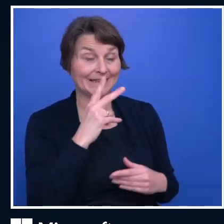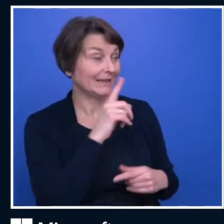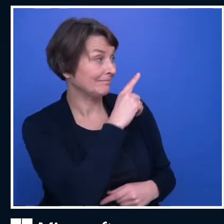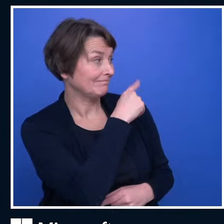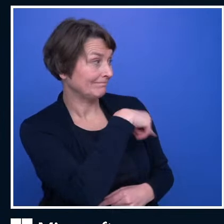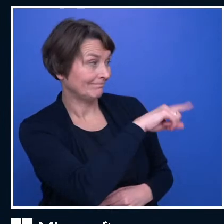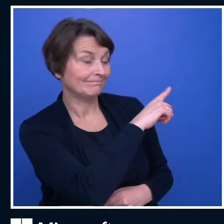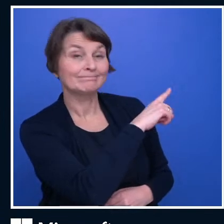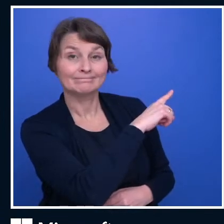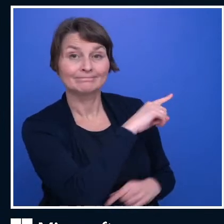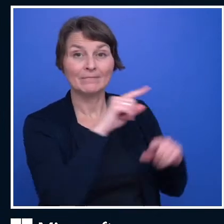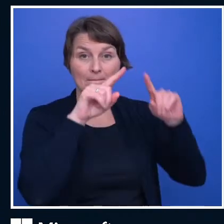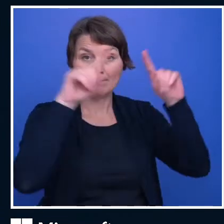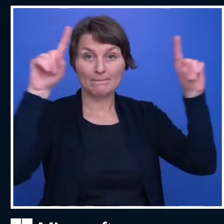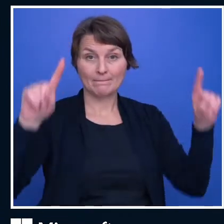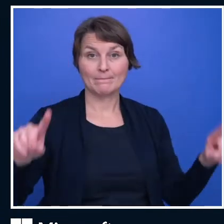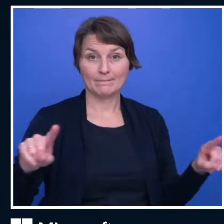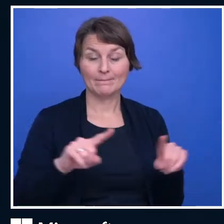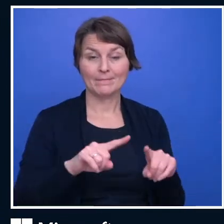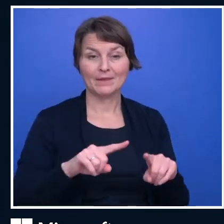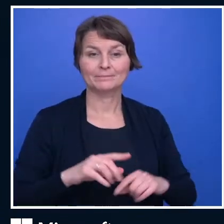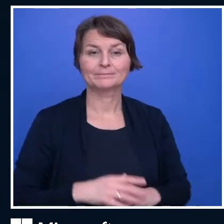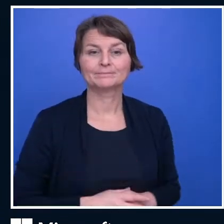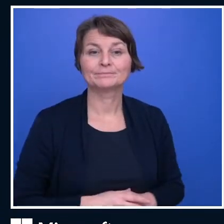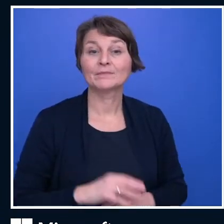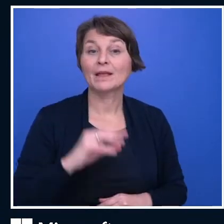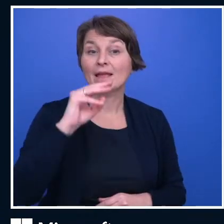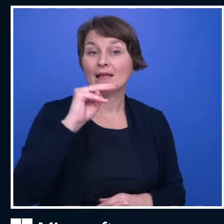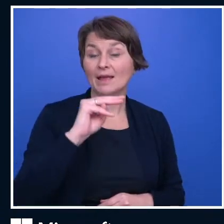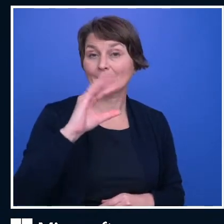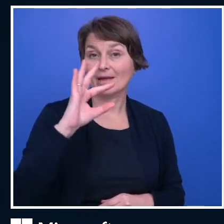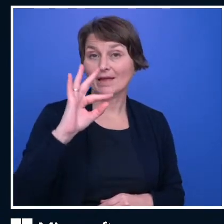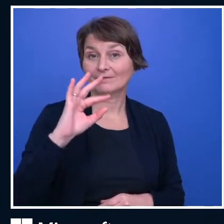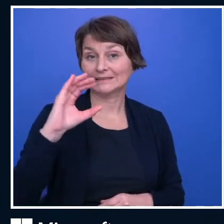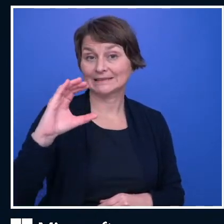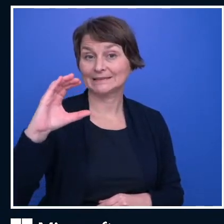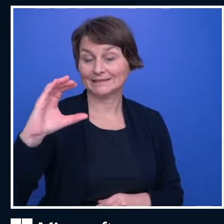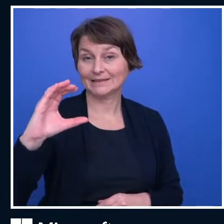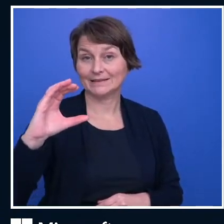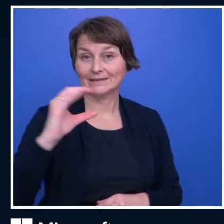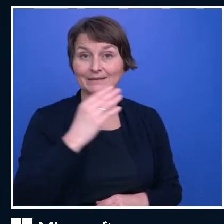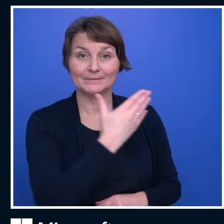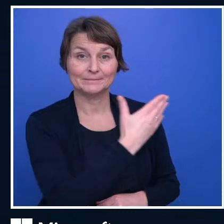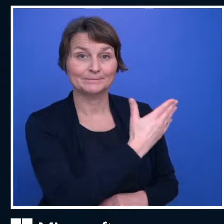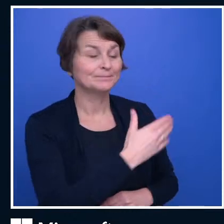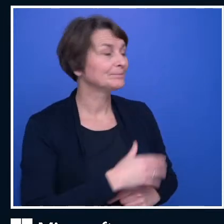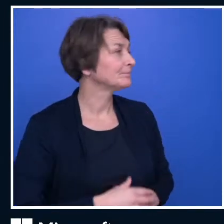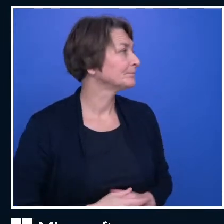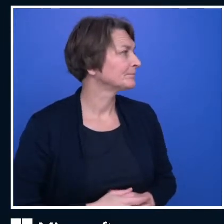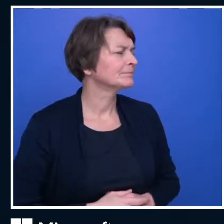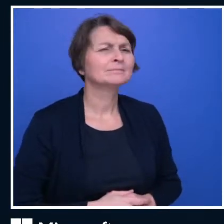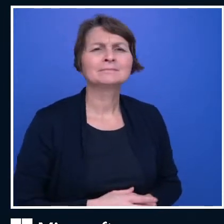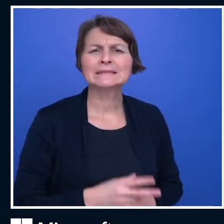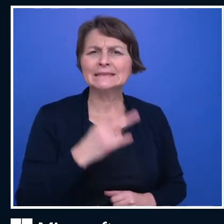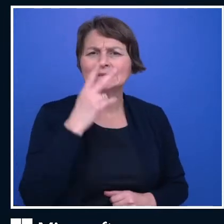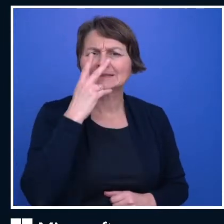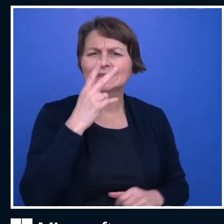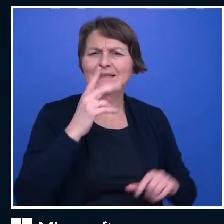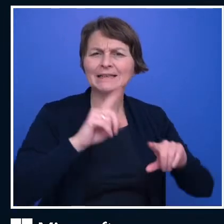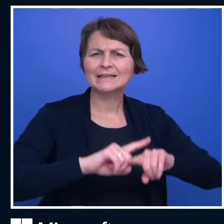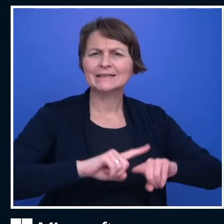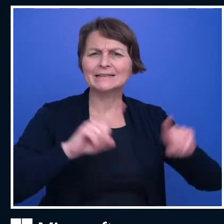an MFCC versus time map, where you can see different